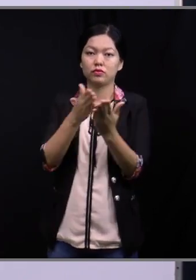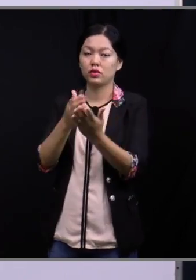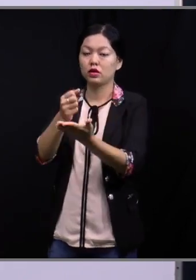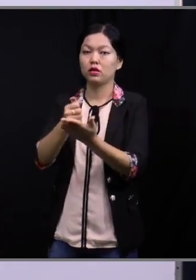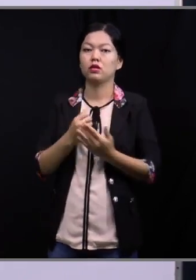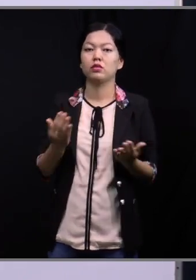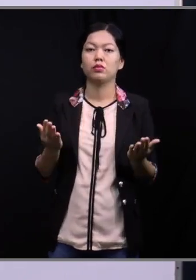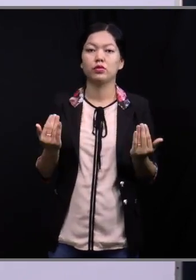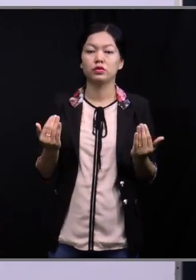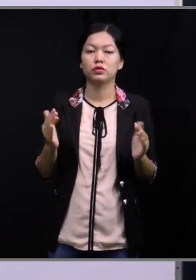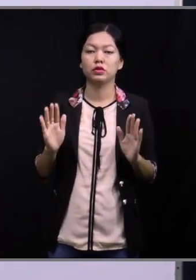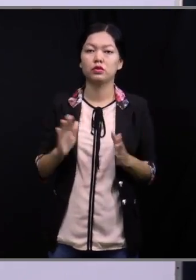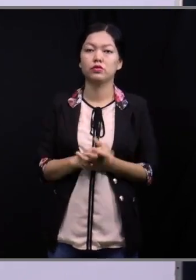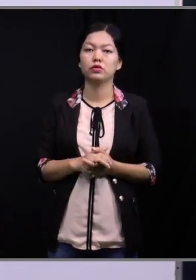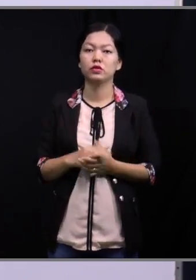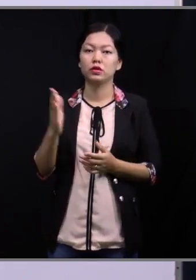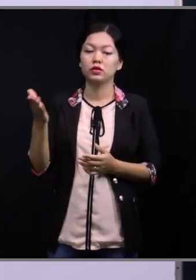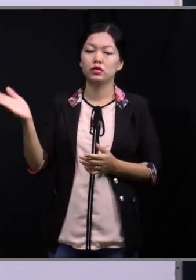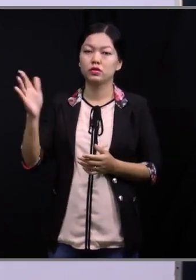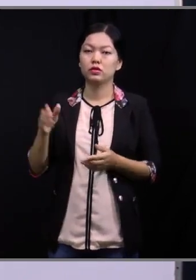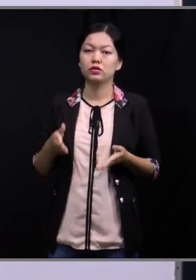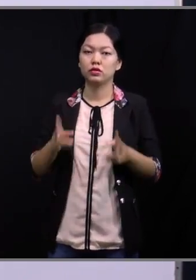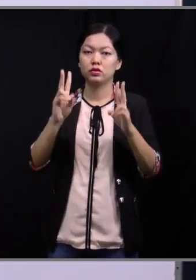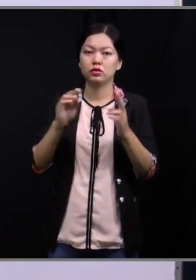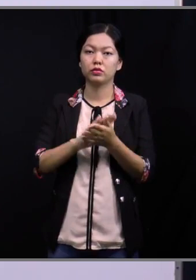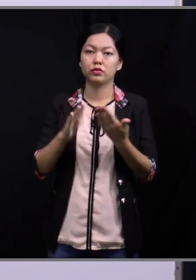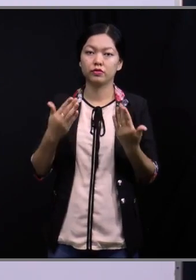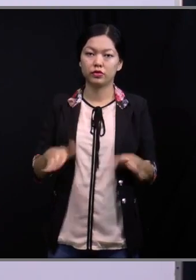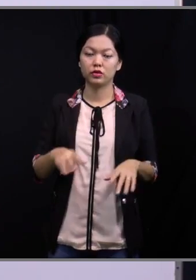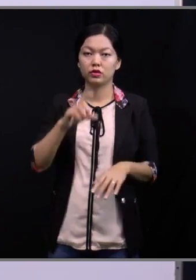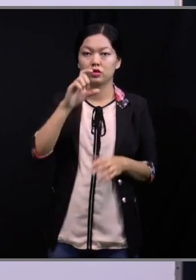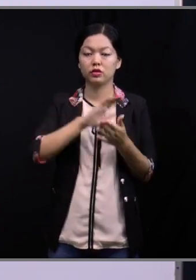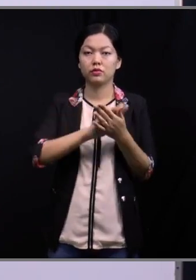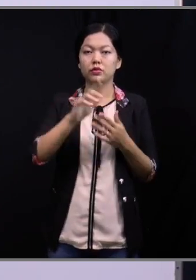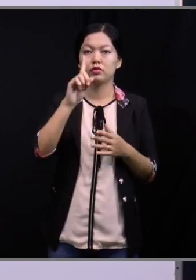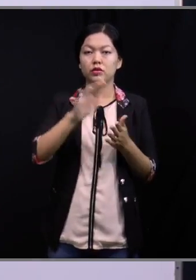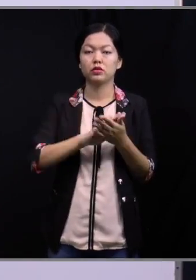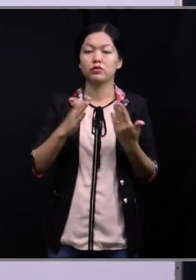So with this, I went up this chapter 1.